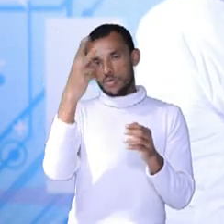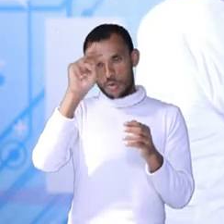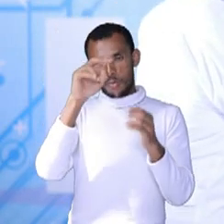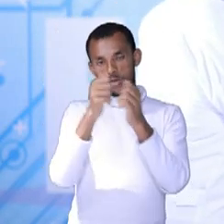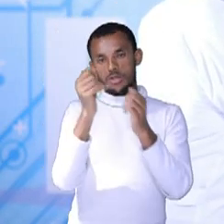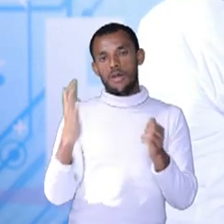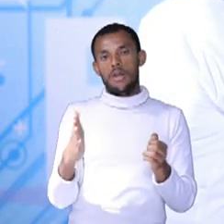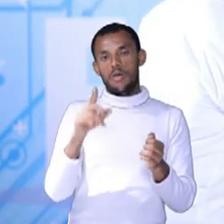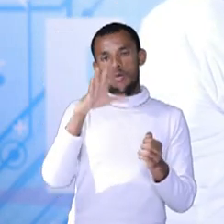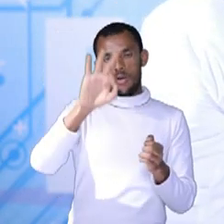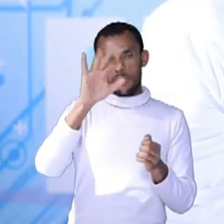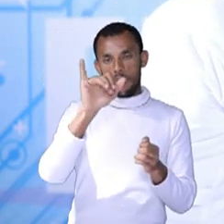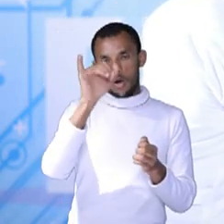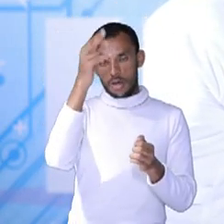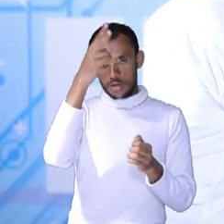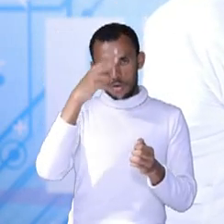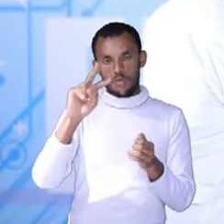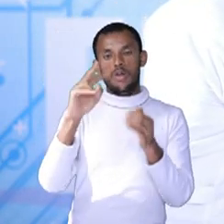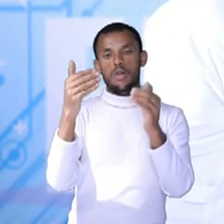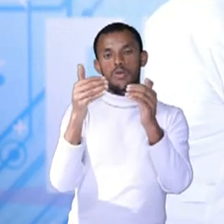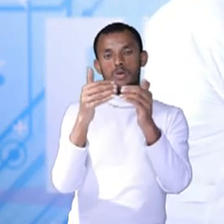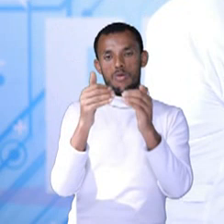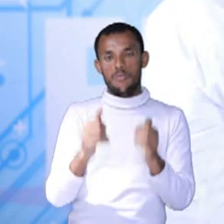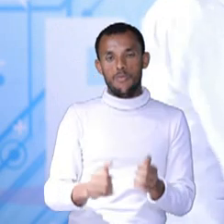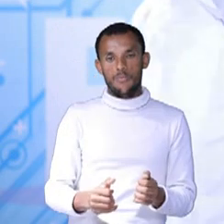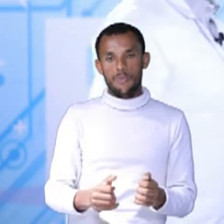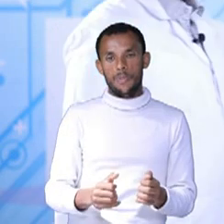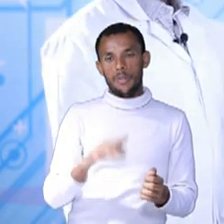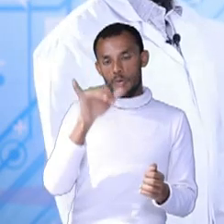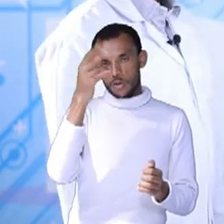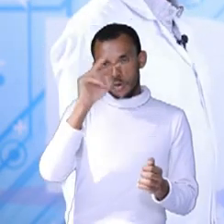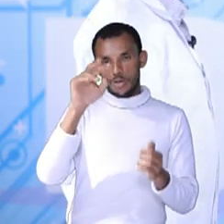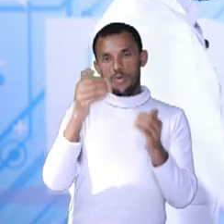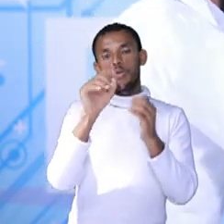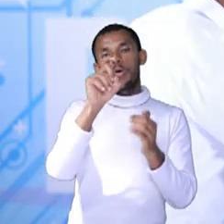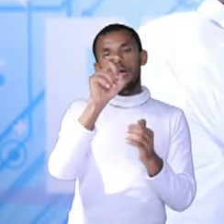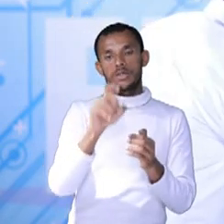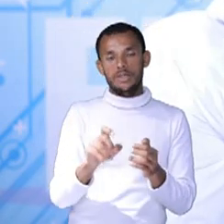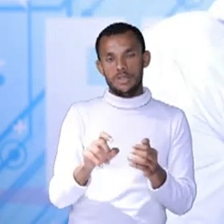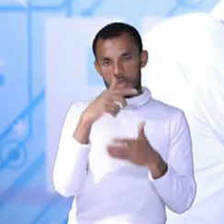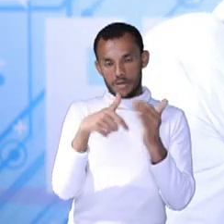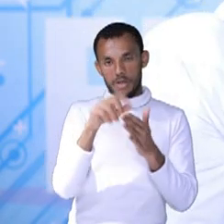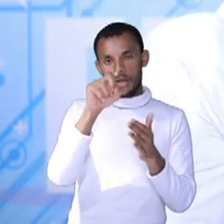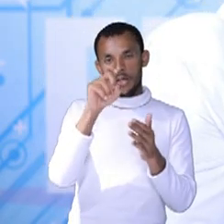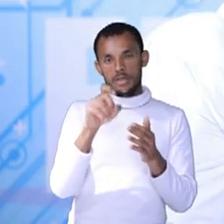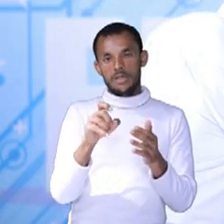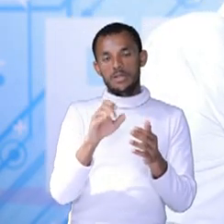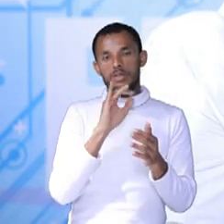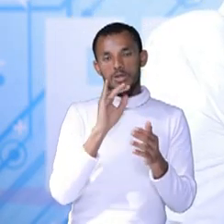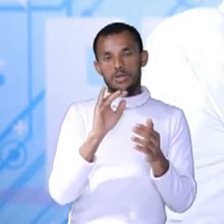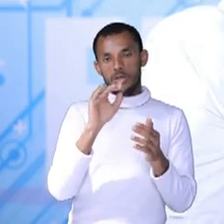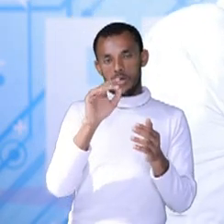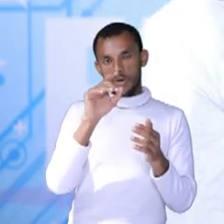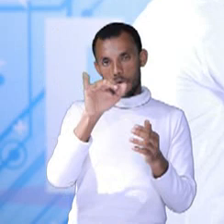one. Y squared is equal to this. Y squared is equal to x. Therefore, x means it is f of